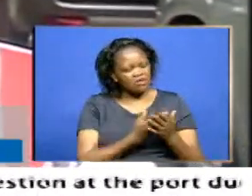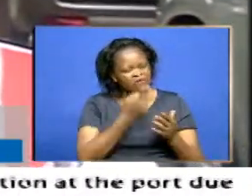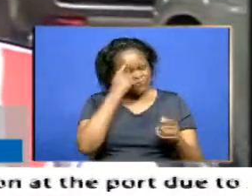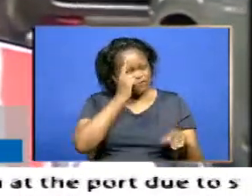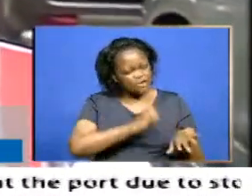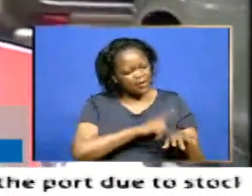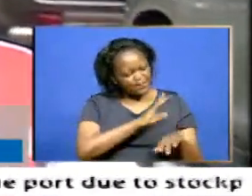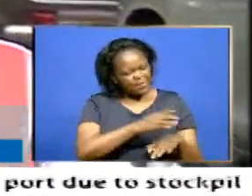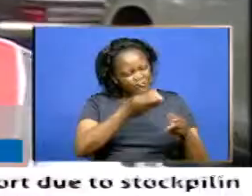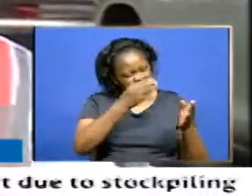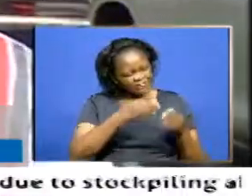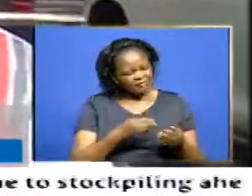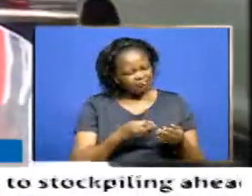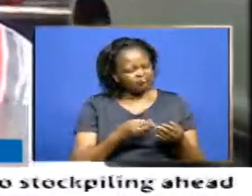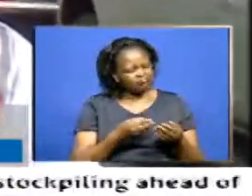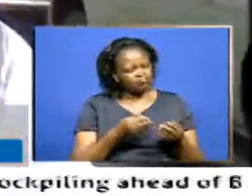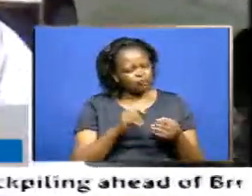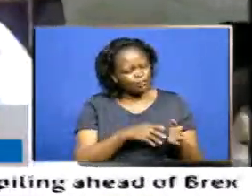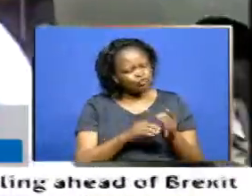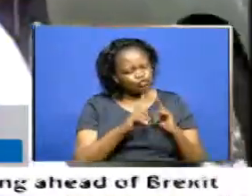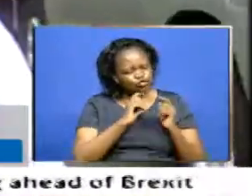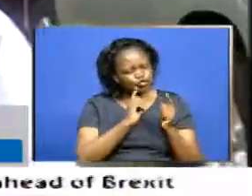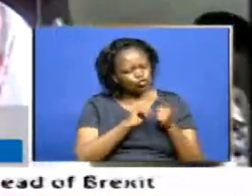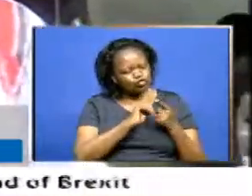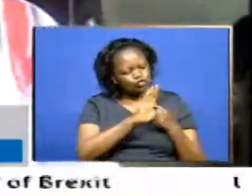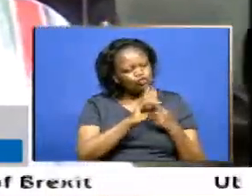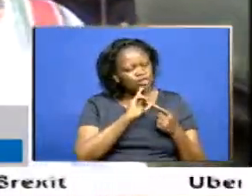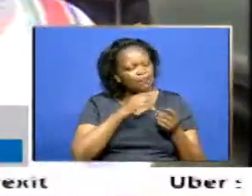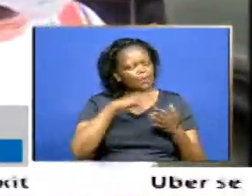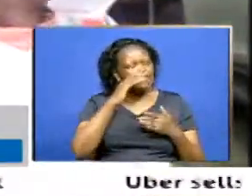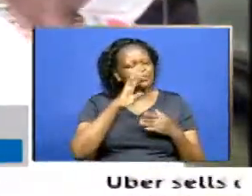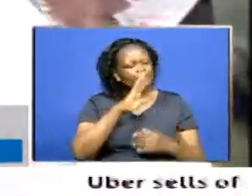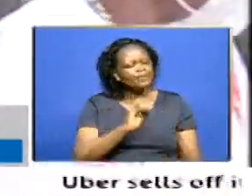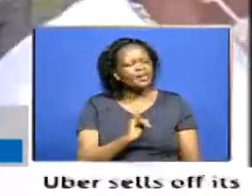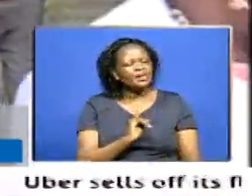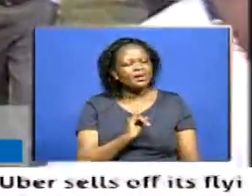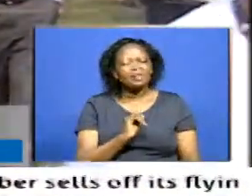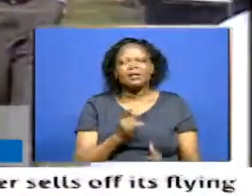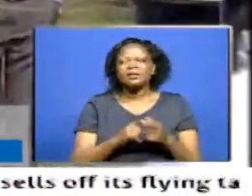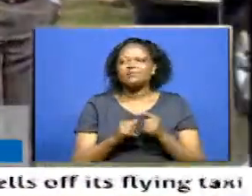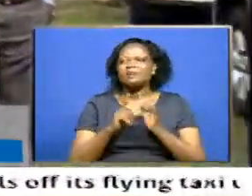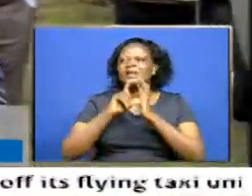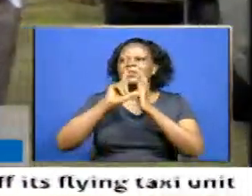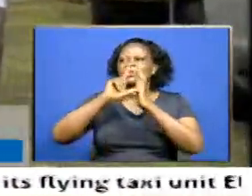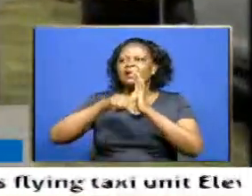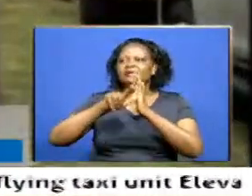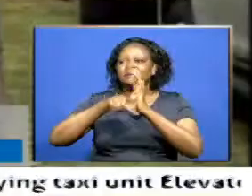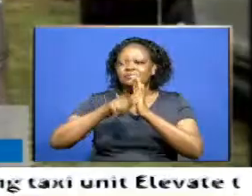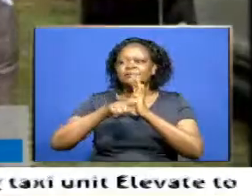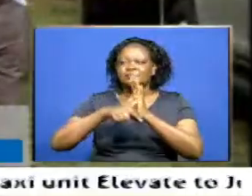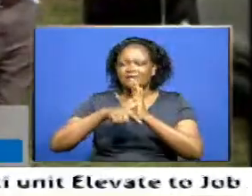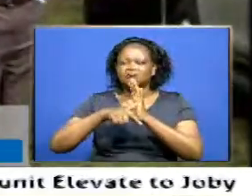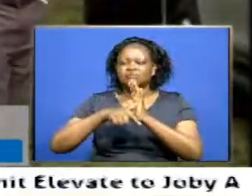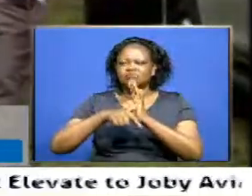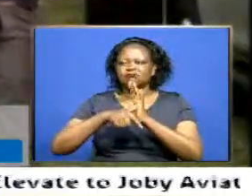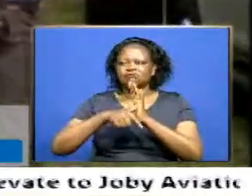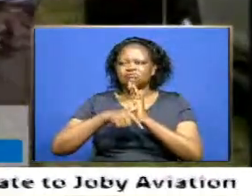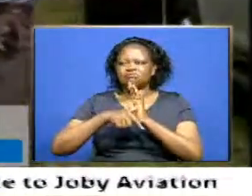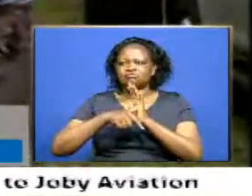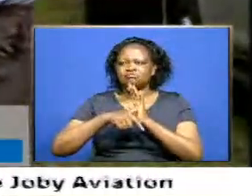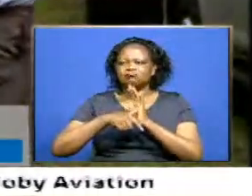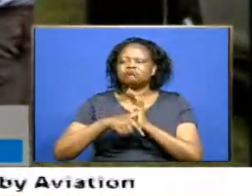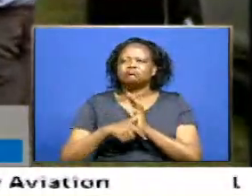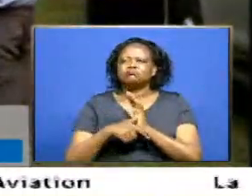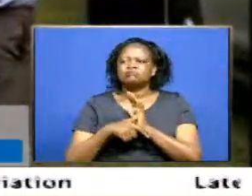for giving us this audience to tell us more about the BBI. And I will be coming back to you in studio, Obrien